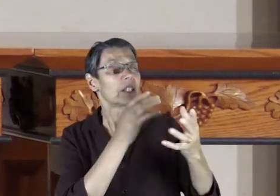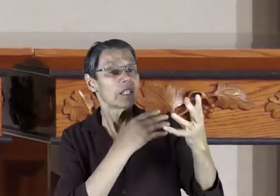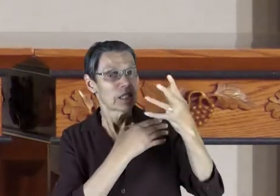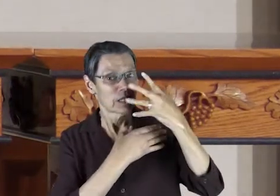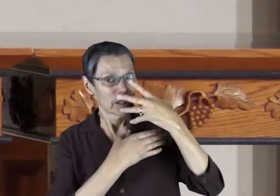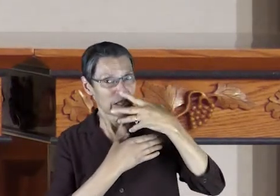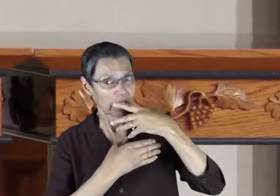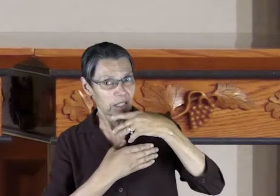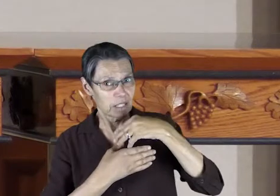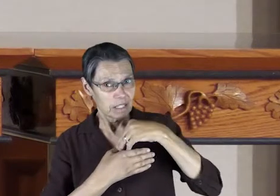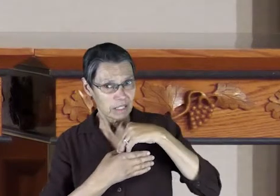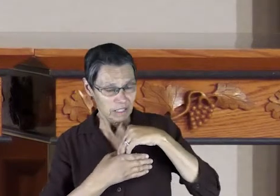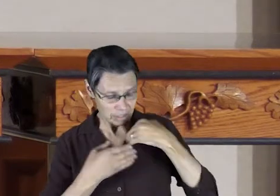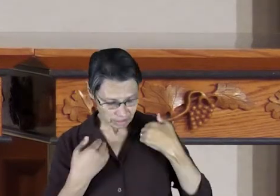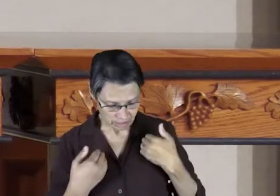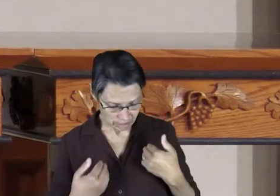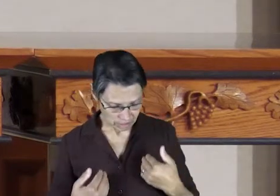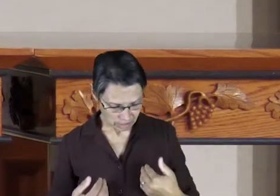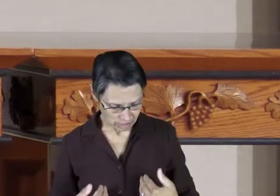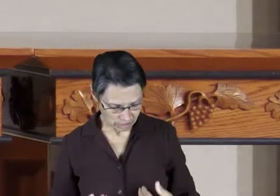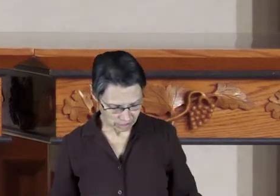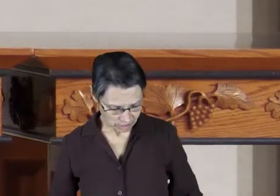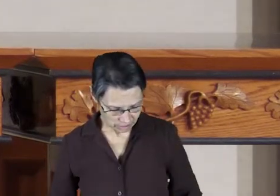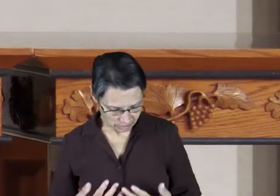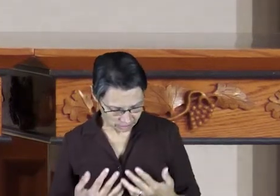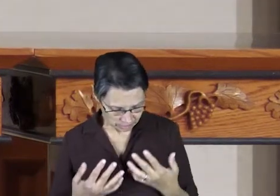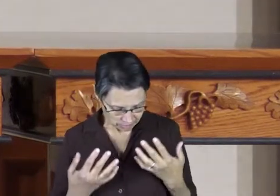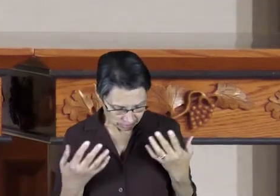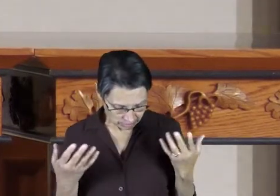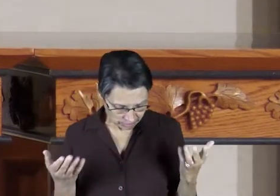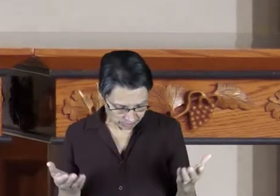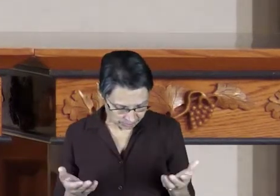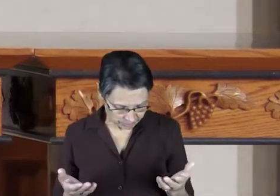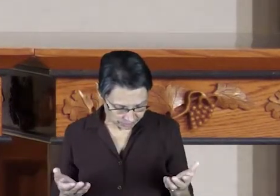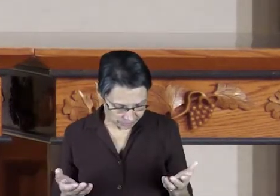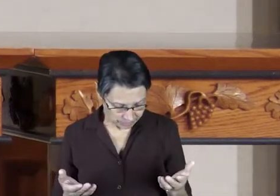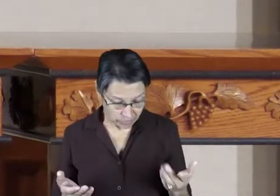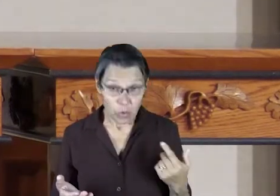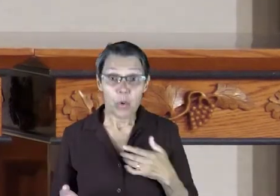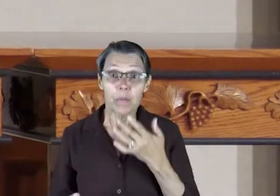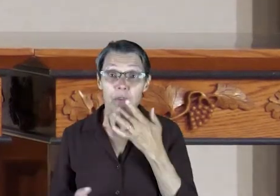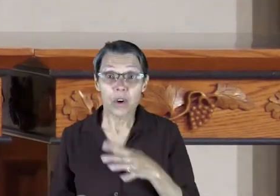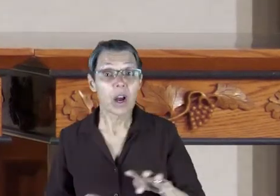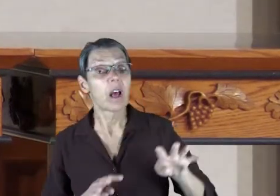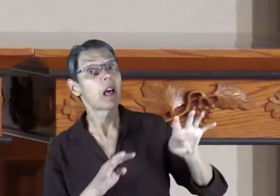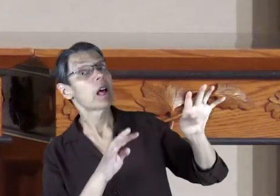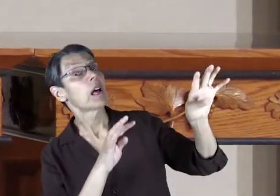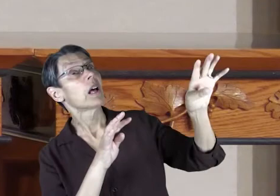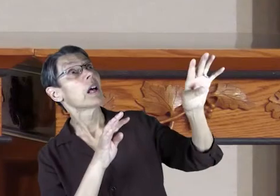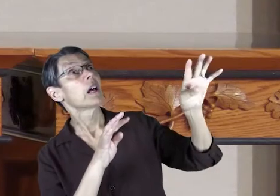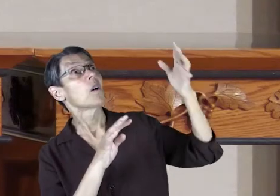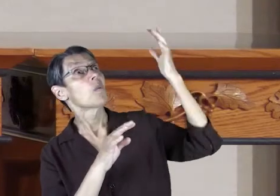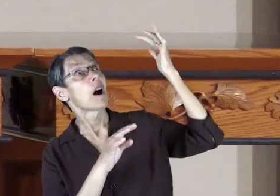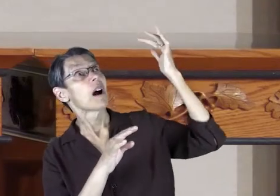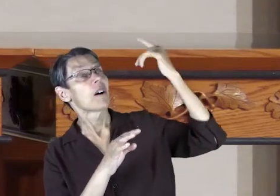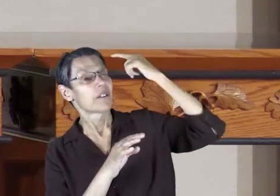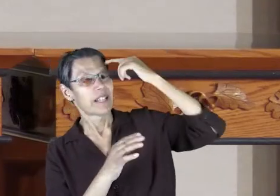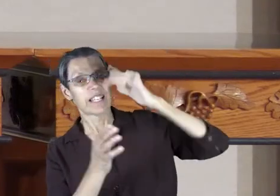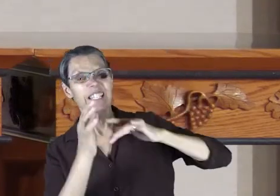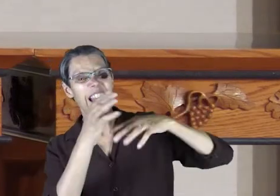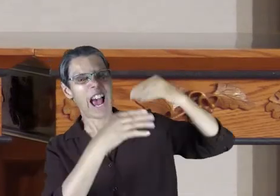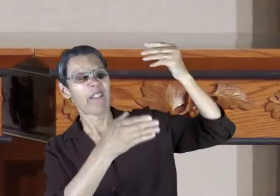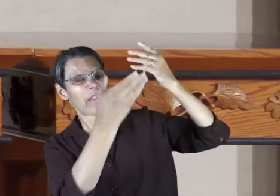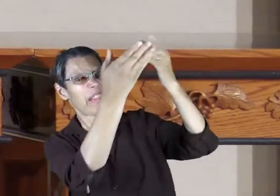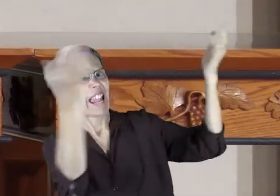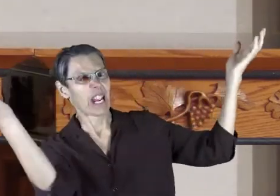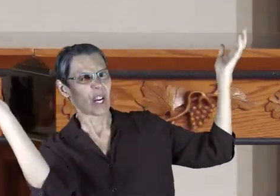fact, might live in the image of God within us. We want, like the disciples, to stand looking up at the sky, because that convinces us that